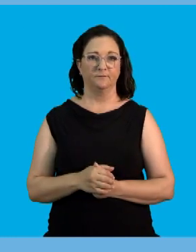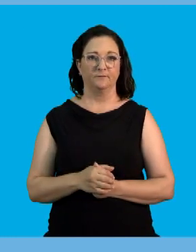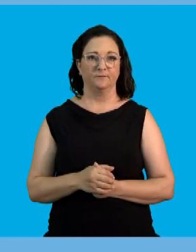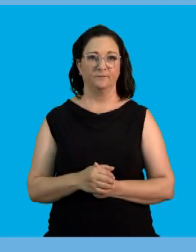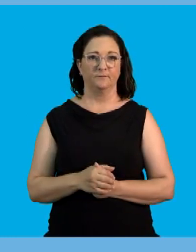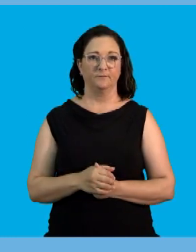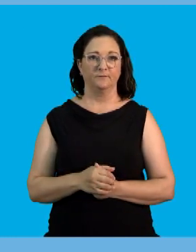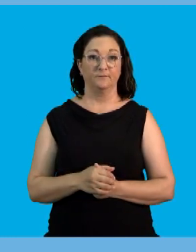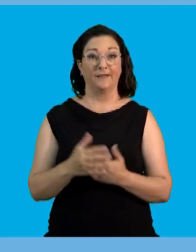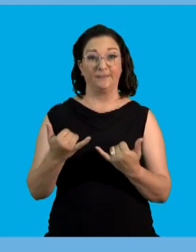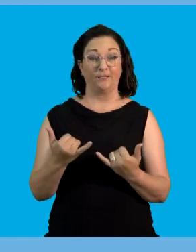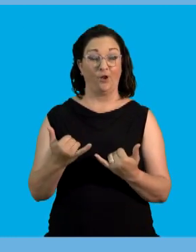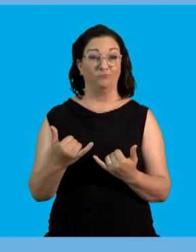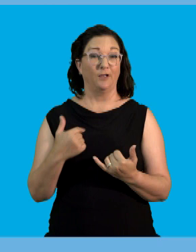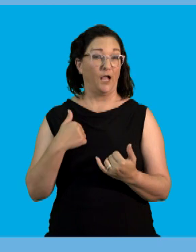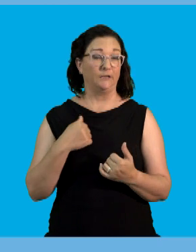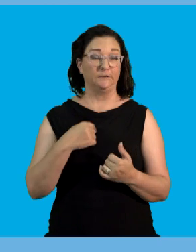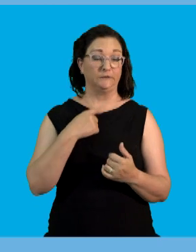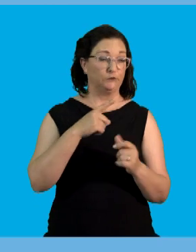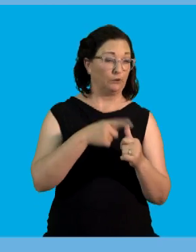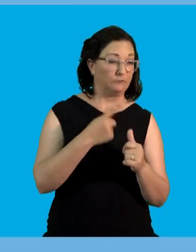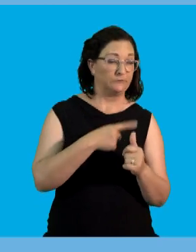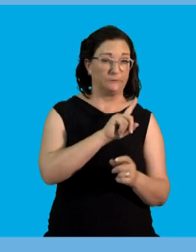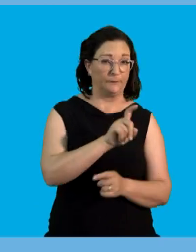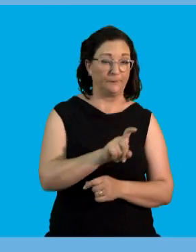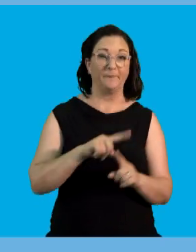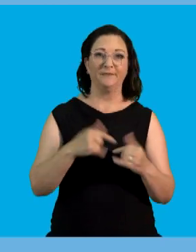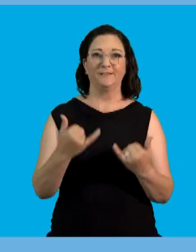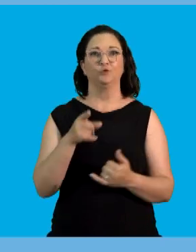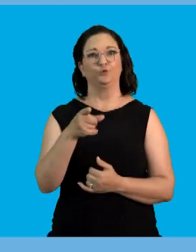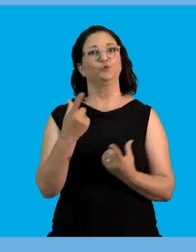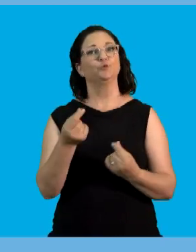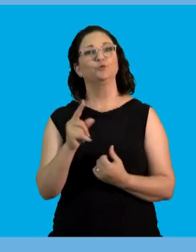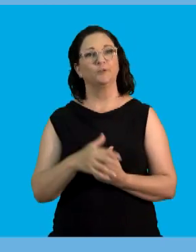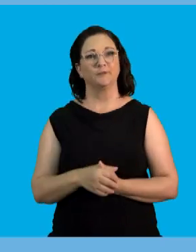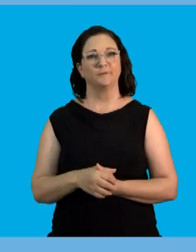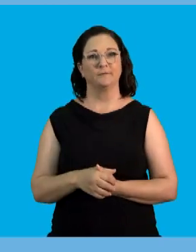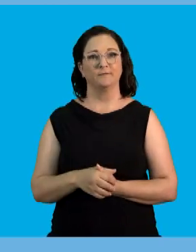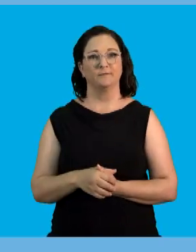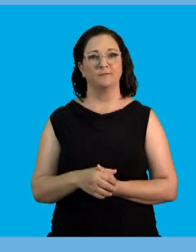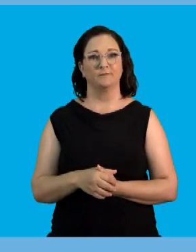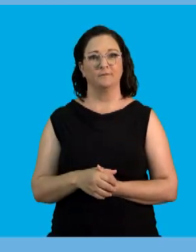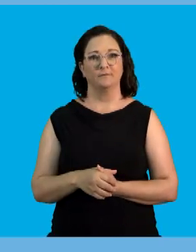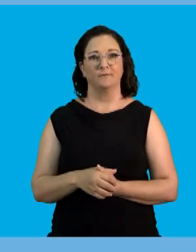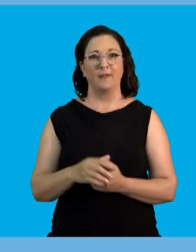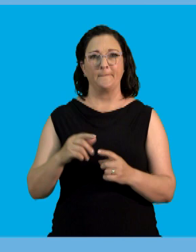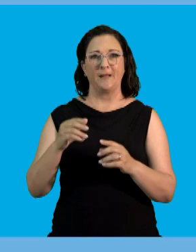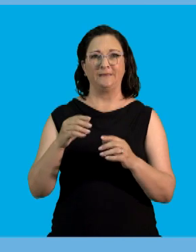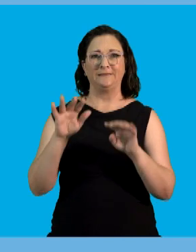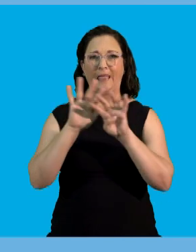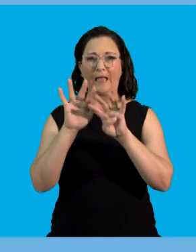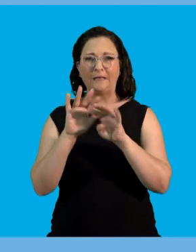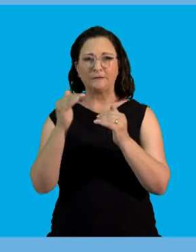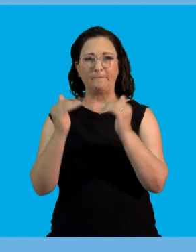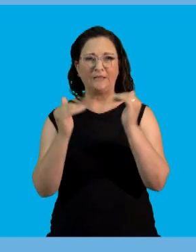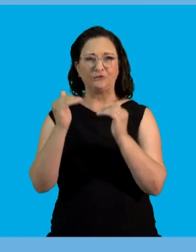now, learners, I have answered a lot of questions, and now it's your turn to do so. I want to know, how can gas